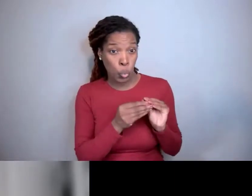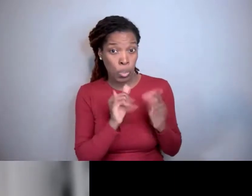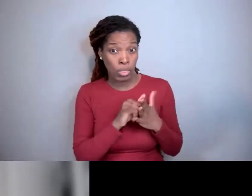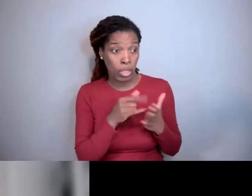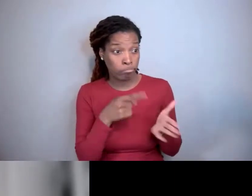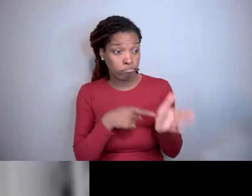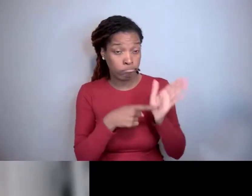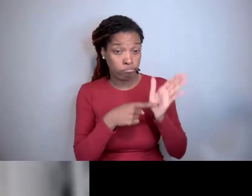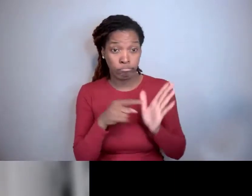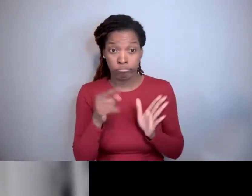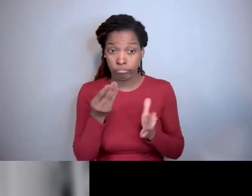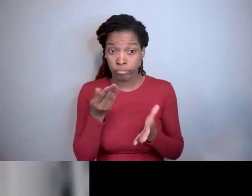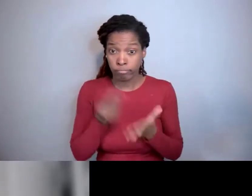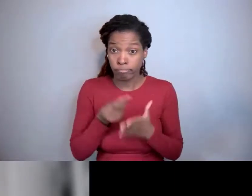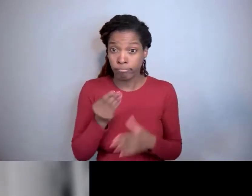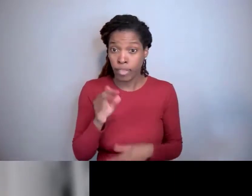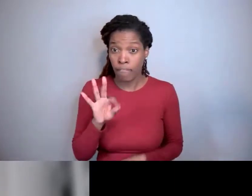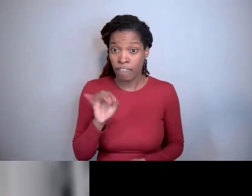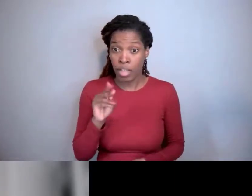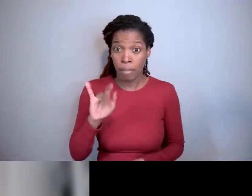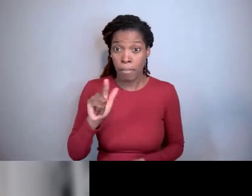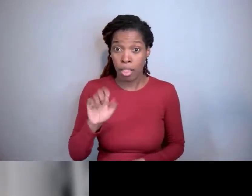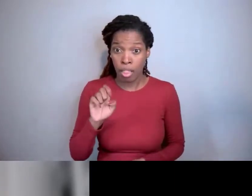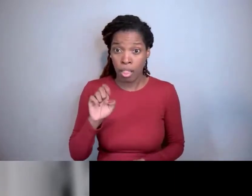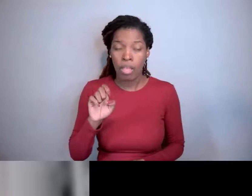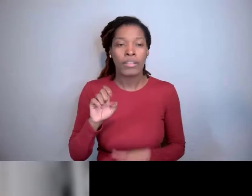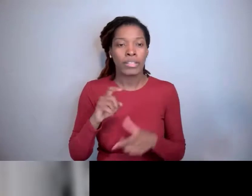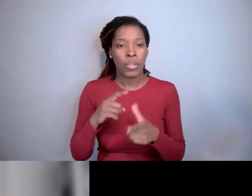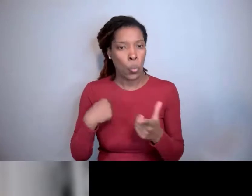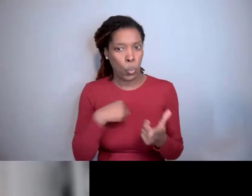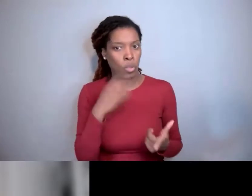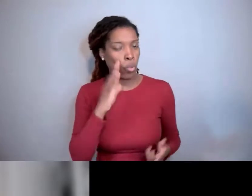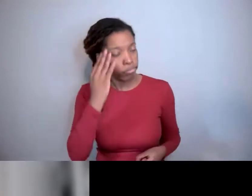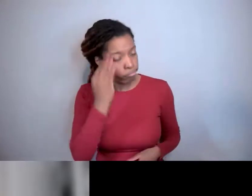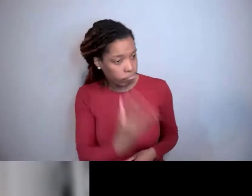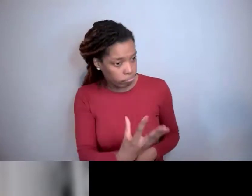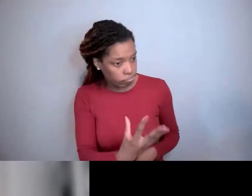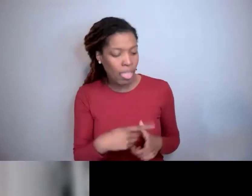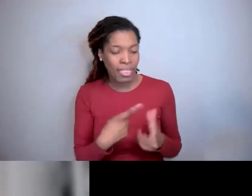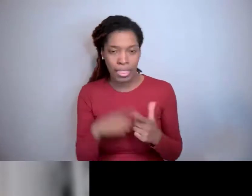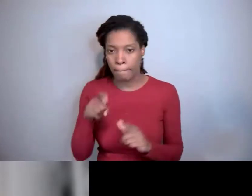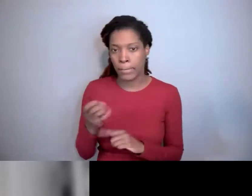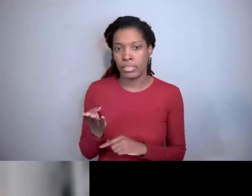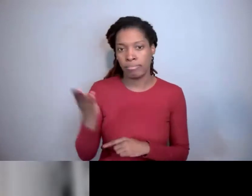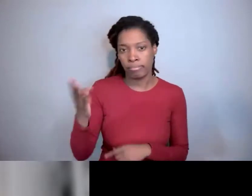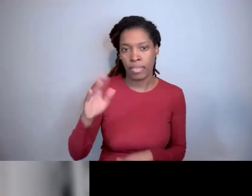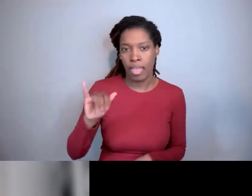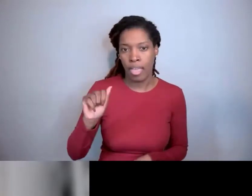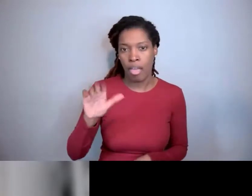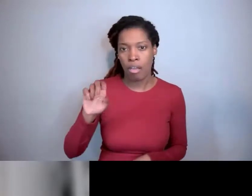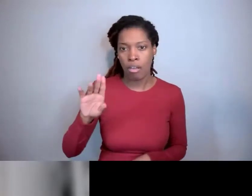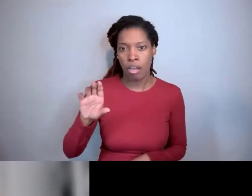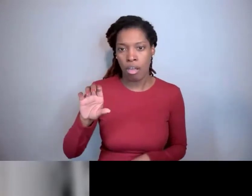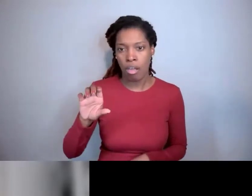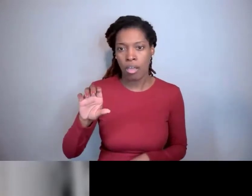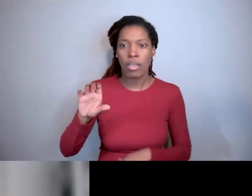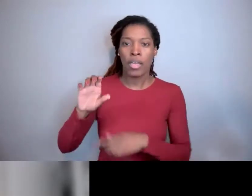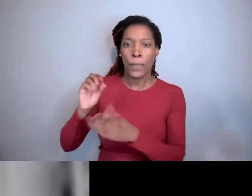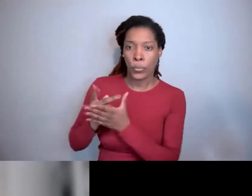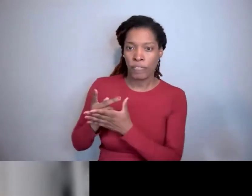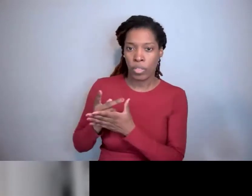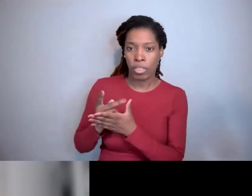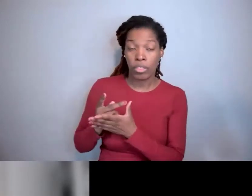you need to submit that IACUC approval. So there need not be IACUC approval